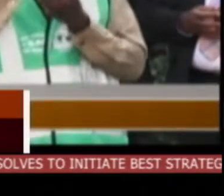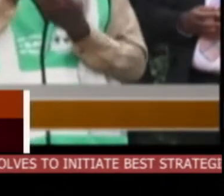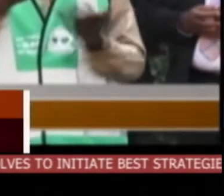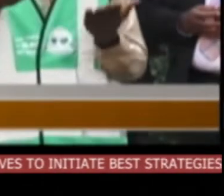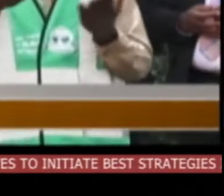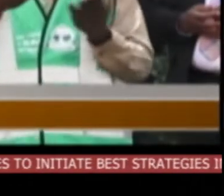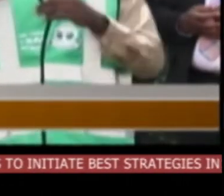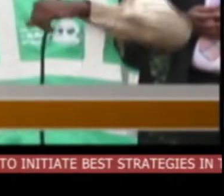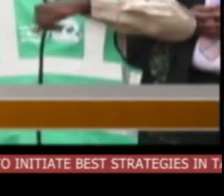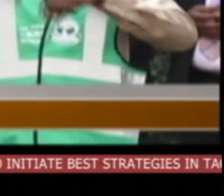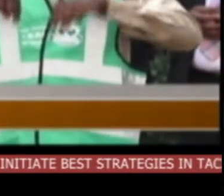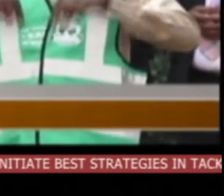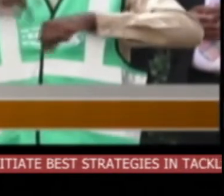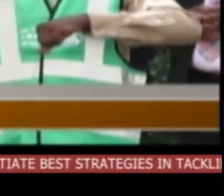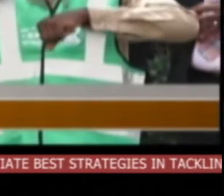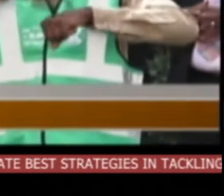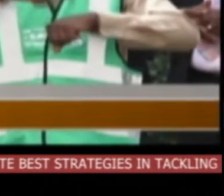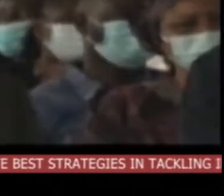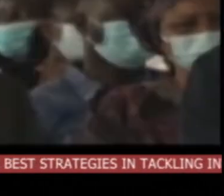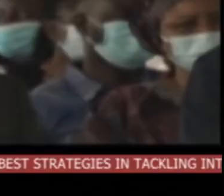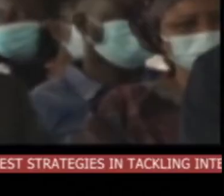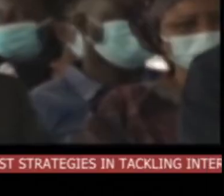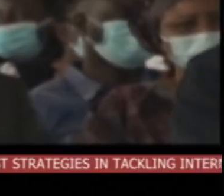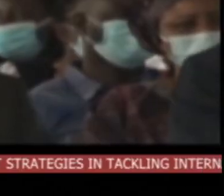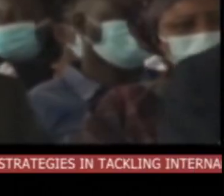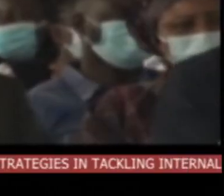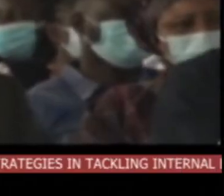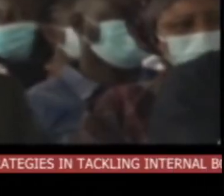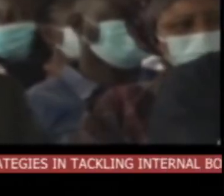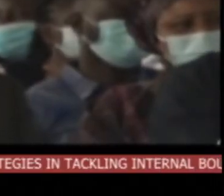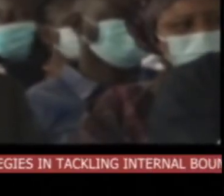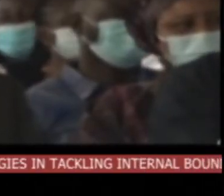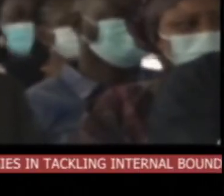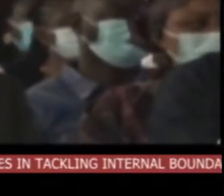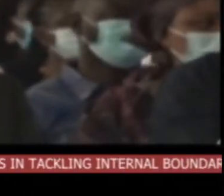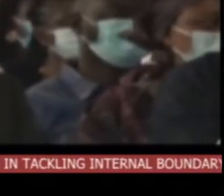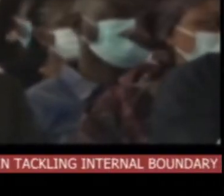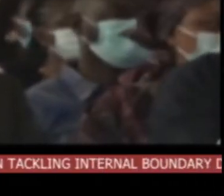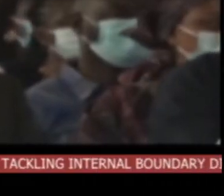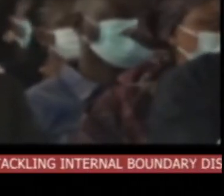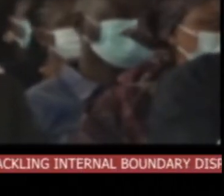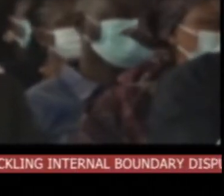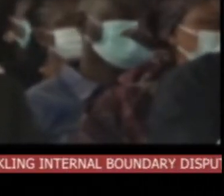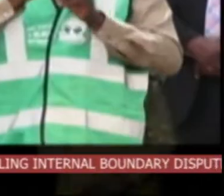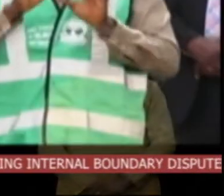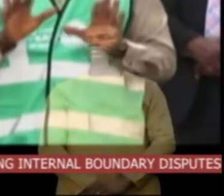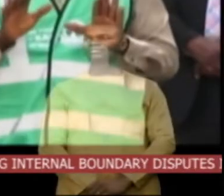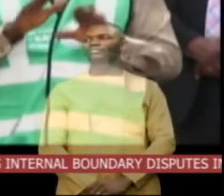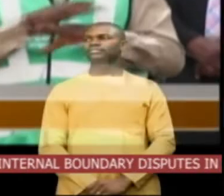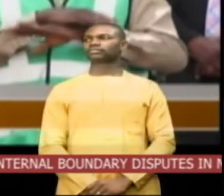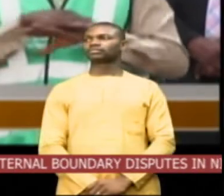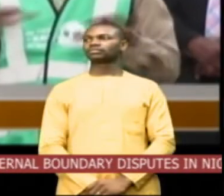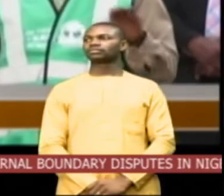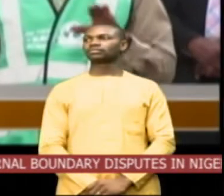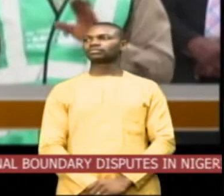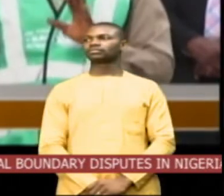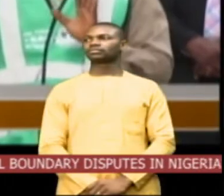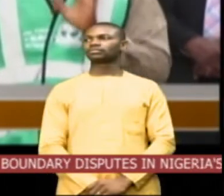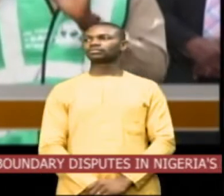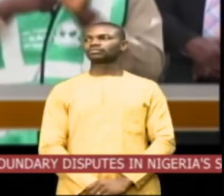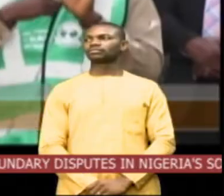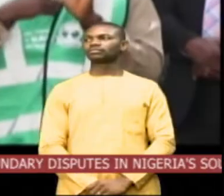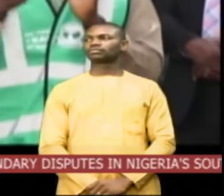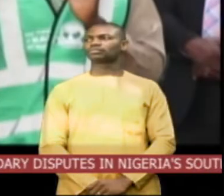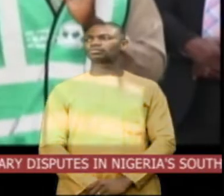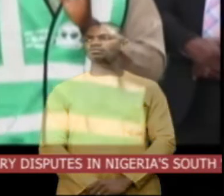And this is a time for us to rally behind the government. The virus knows no creed, knows no religion, knows